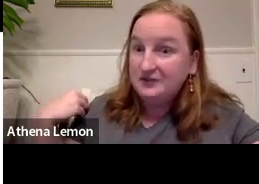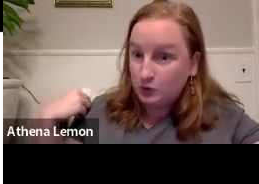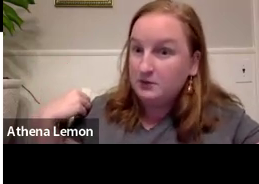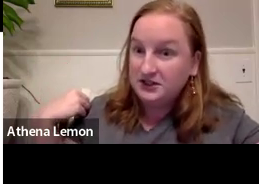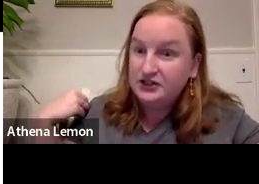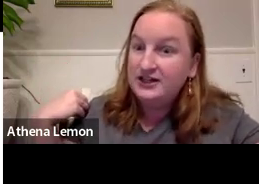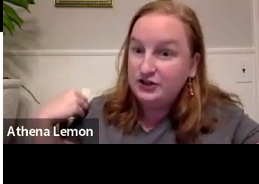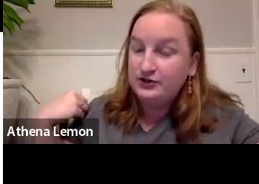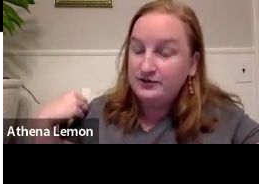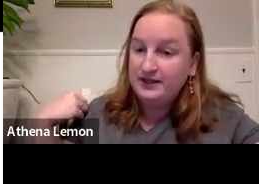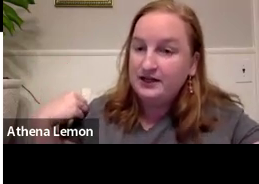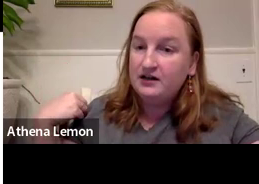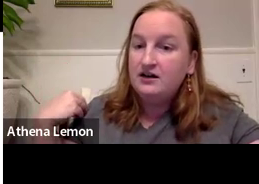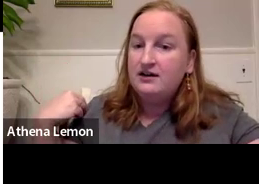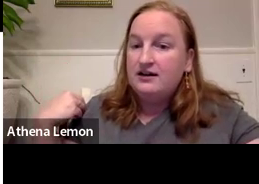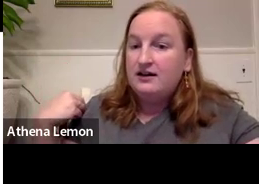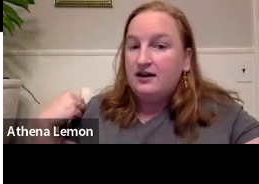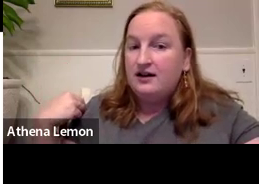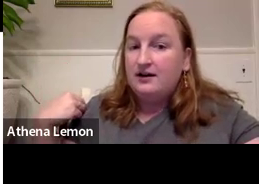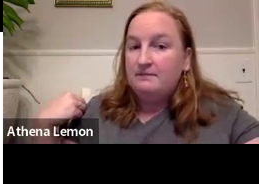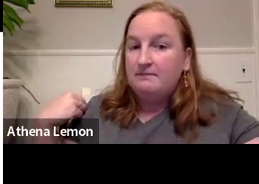not normal and it shouldn't be there.